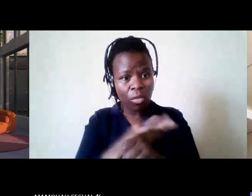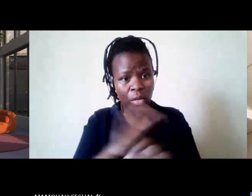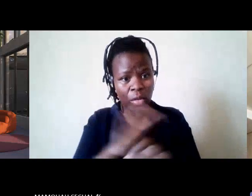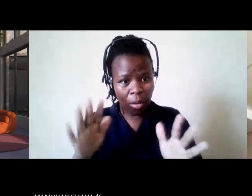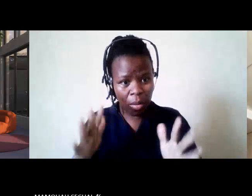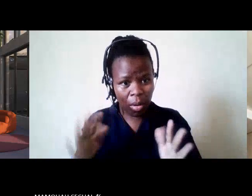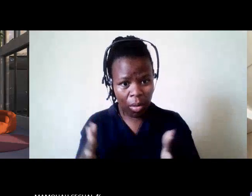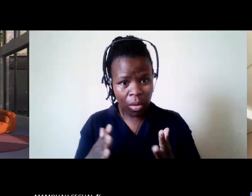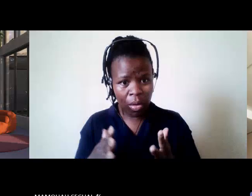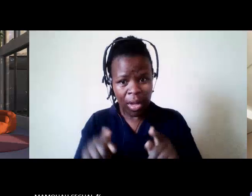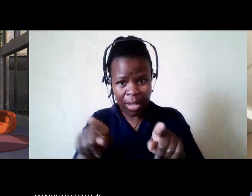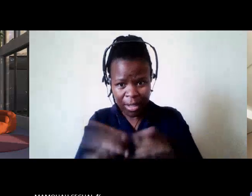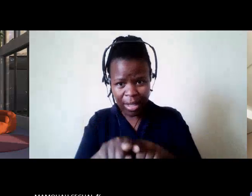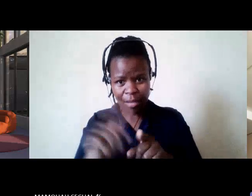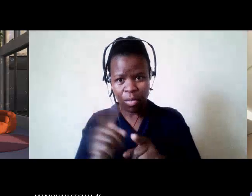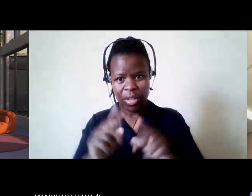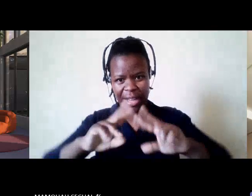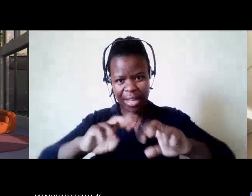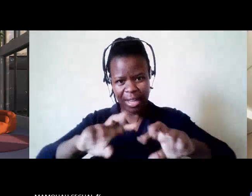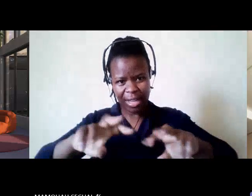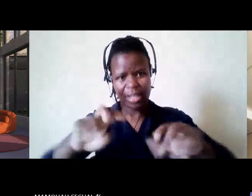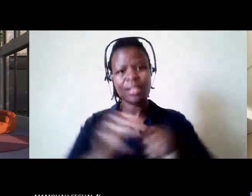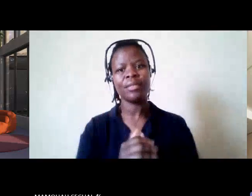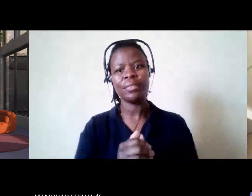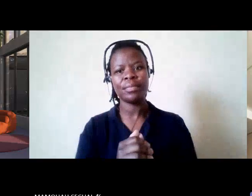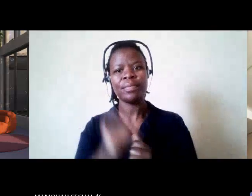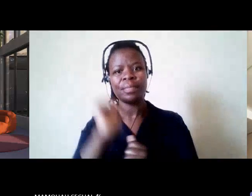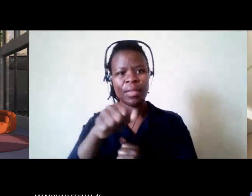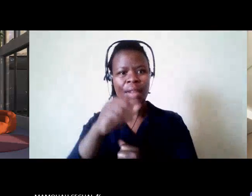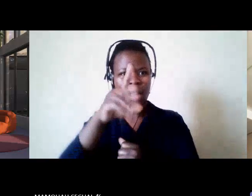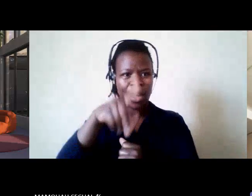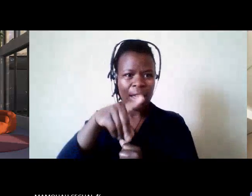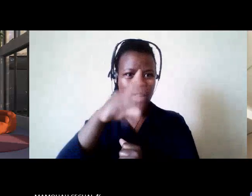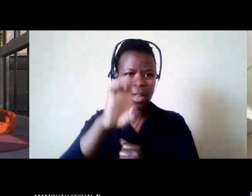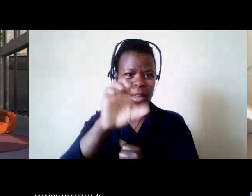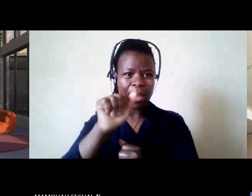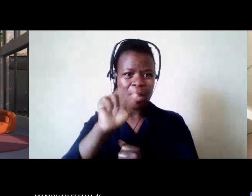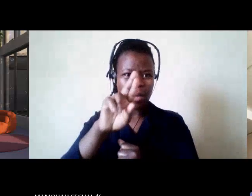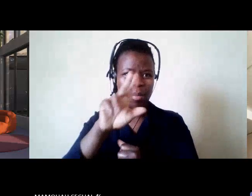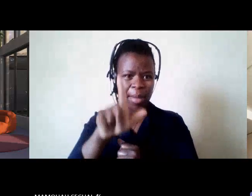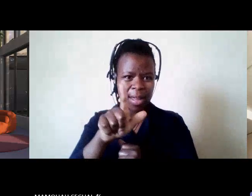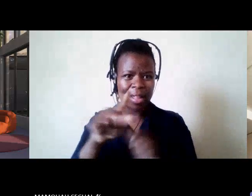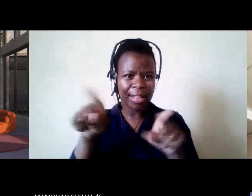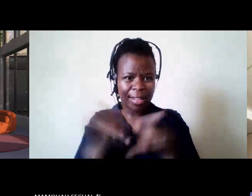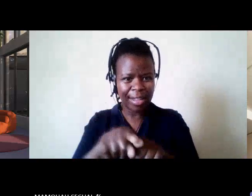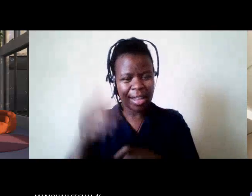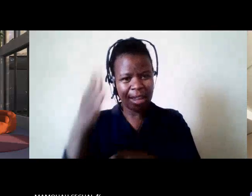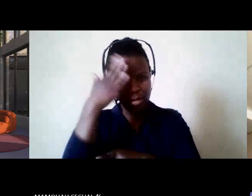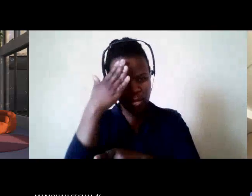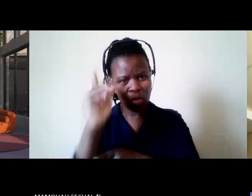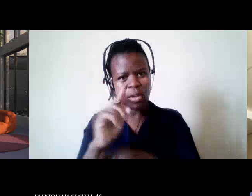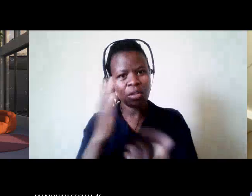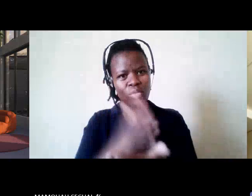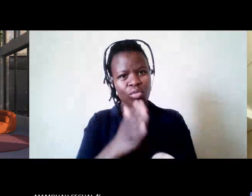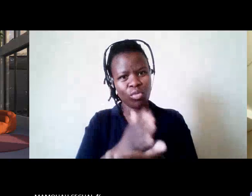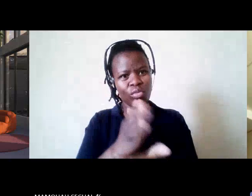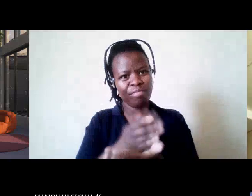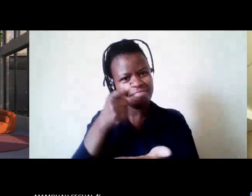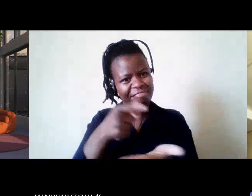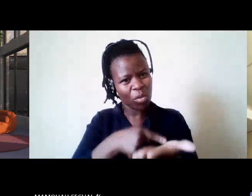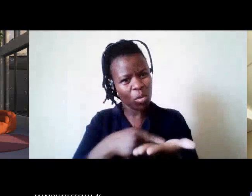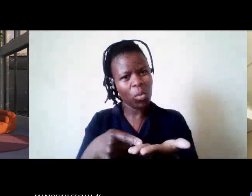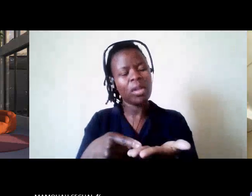focus. Well, Pearl, as you know, one of the focus of this week was her masters, which we went